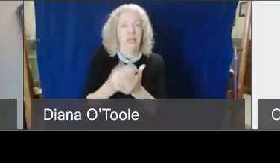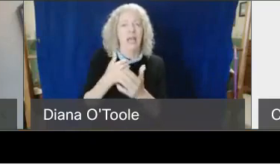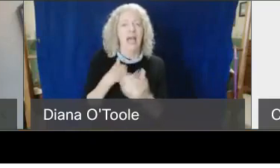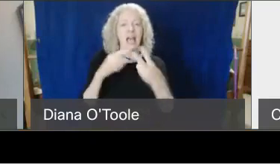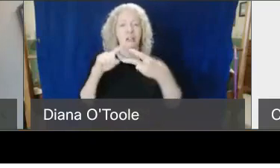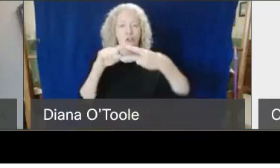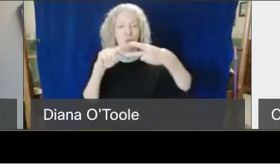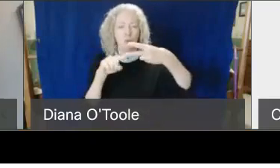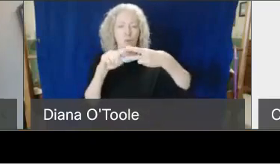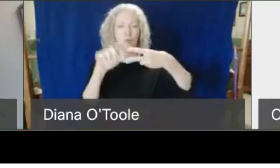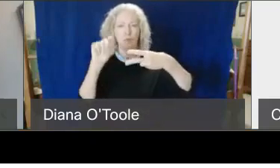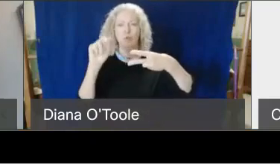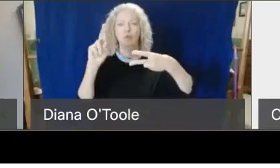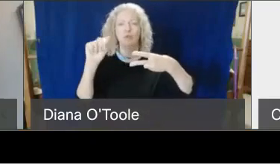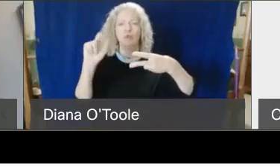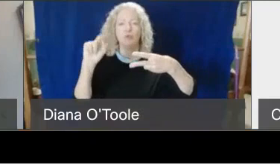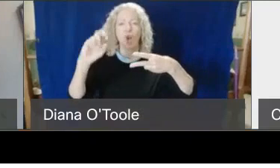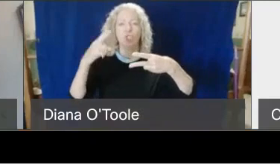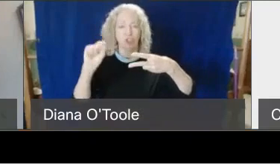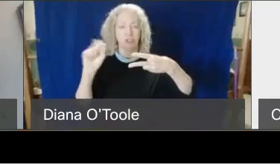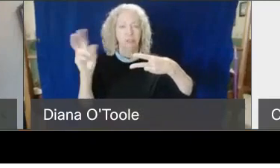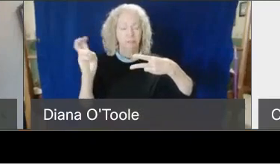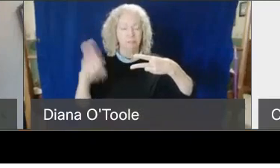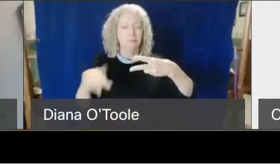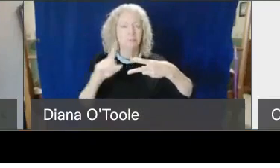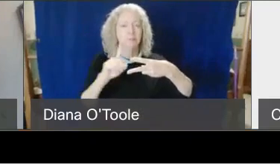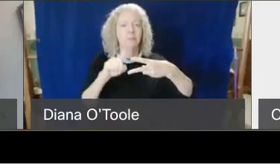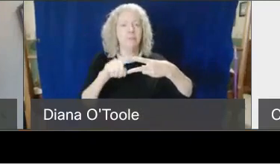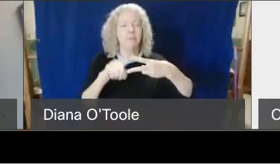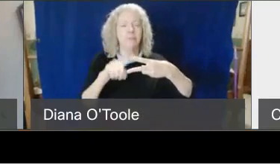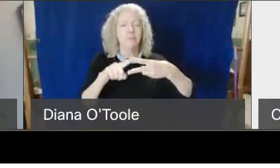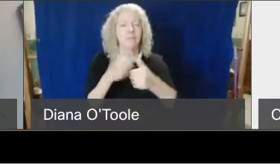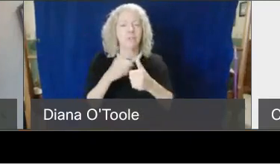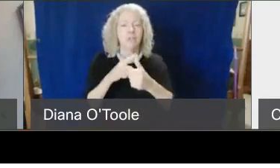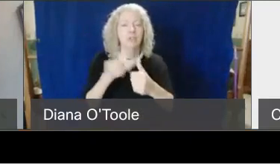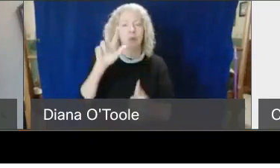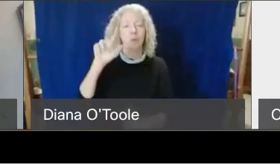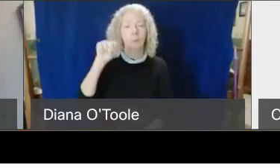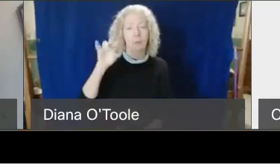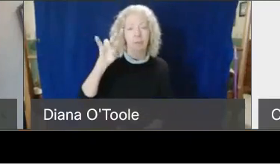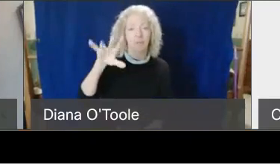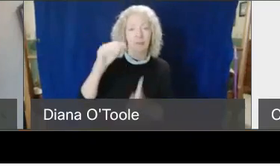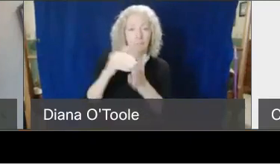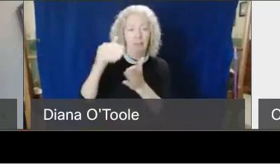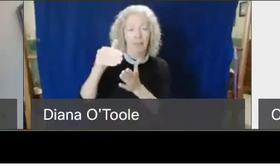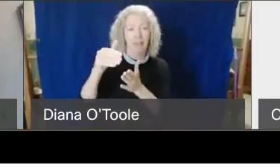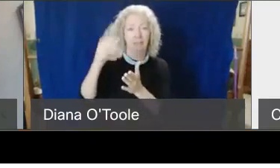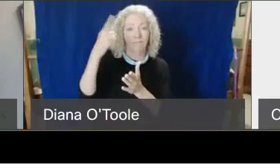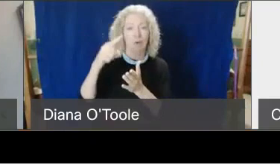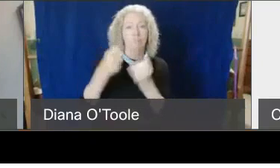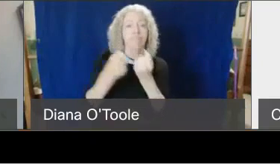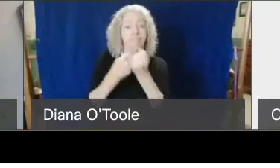first was that arrived initially was $3.75 million to assist